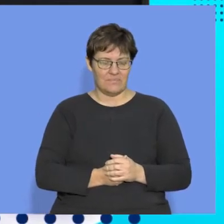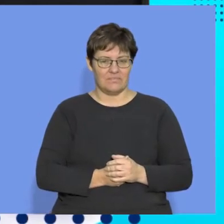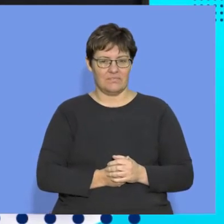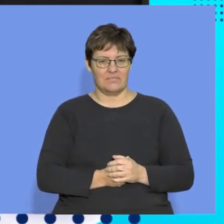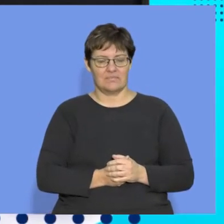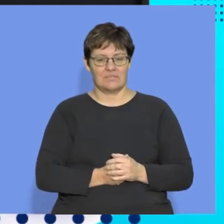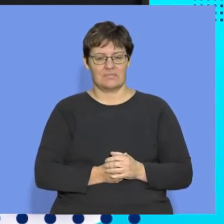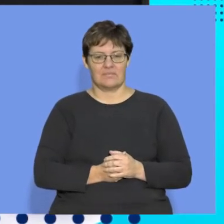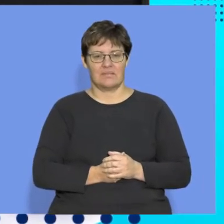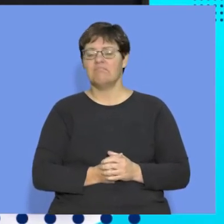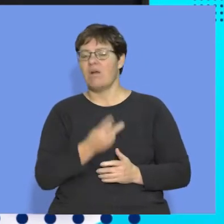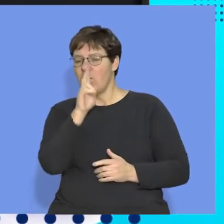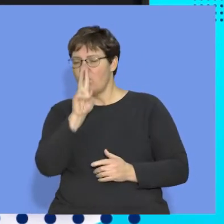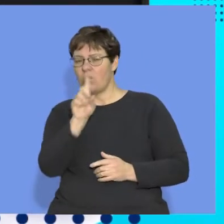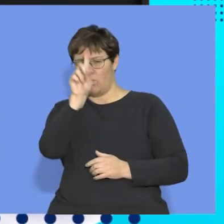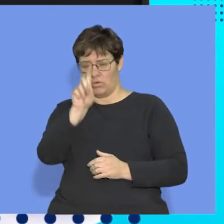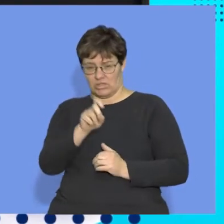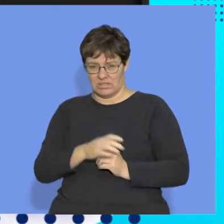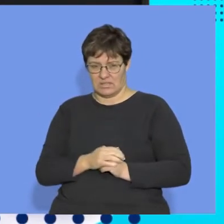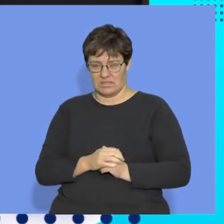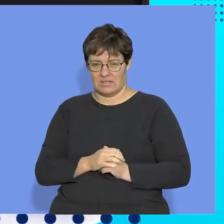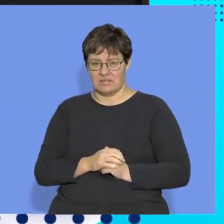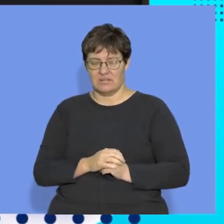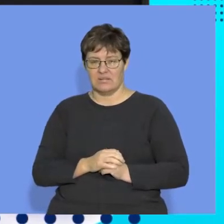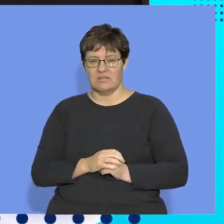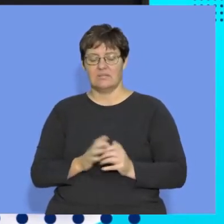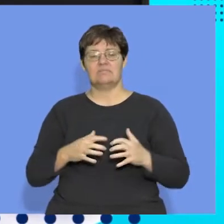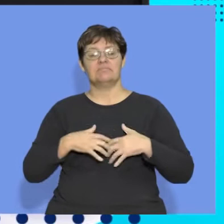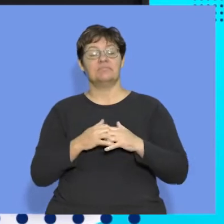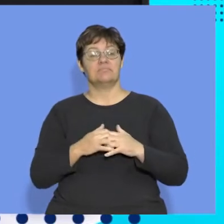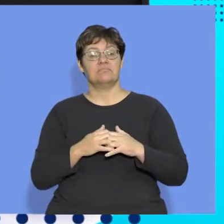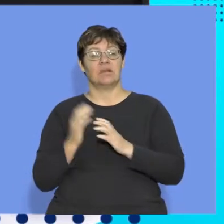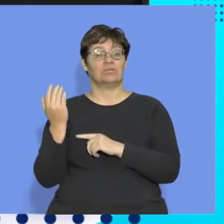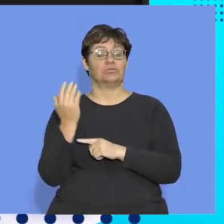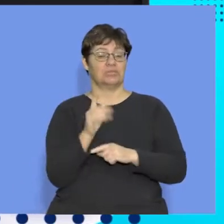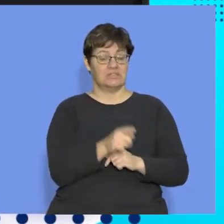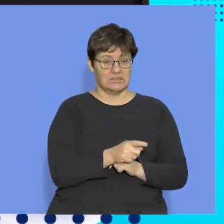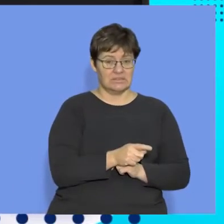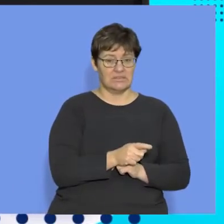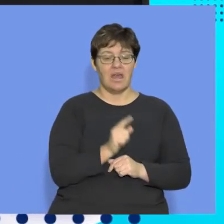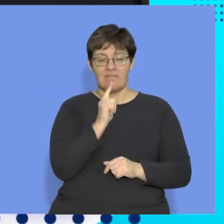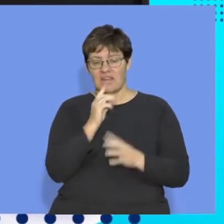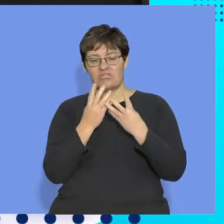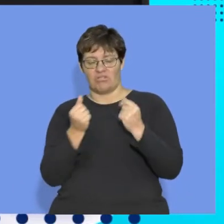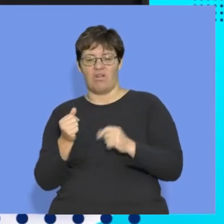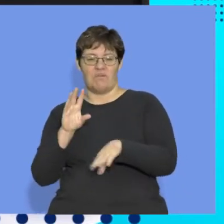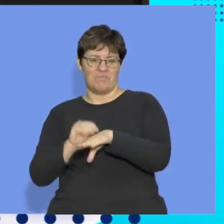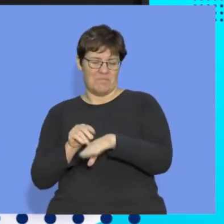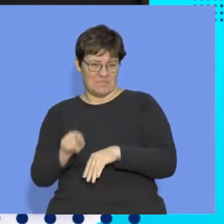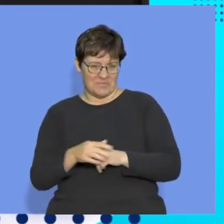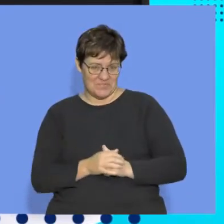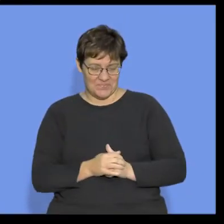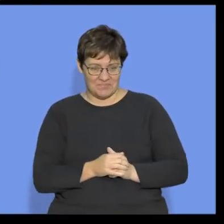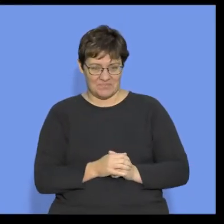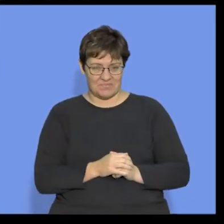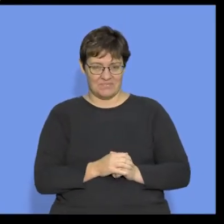so now let's look at a question where we're going to draw a tree diagram, and after drawing a tree diagram and solve some of the question. Okay,